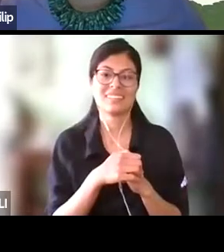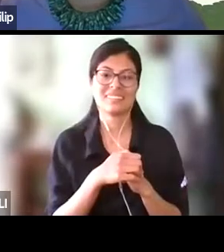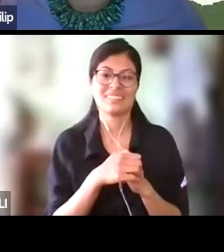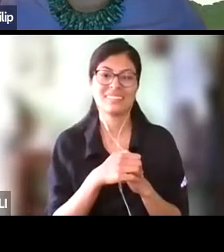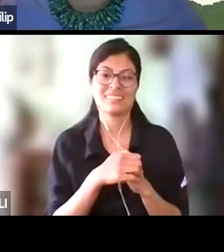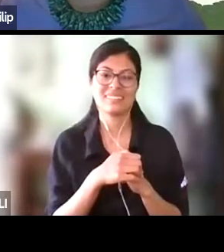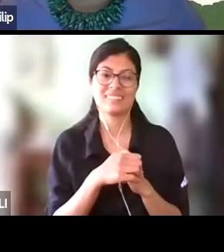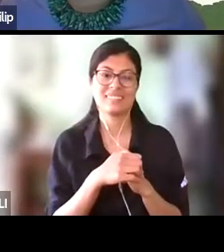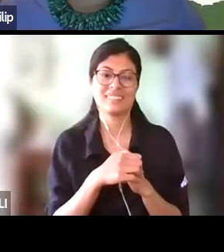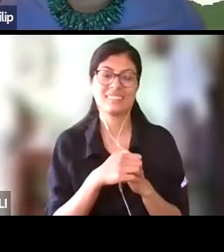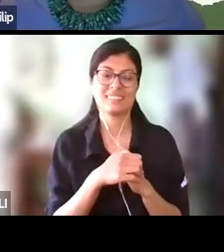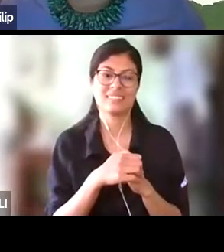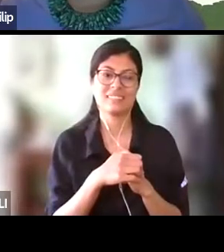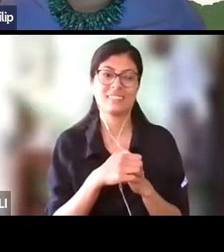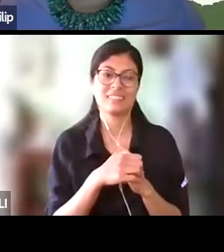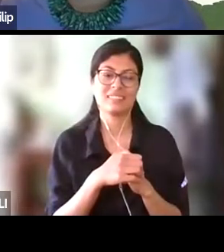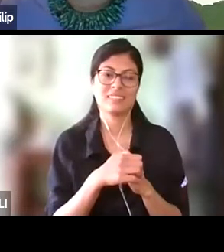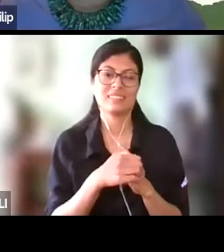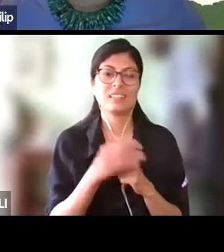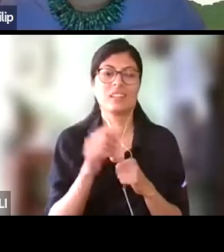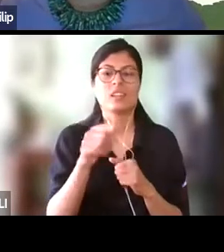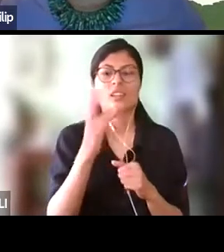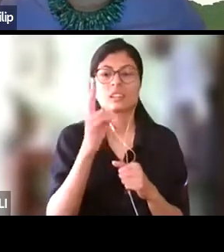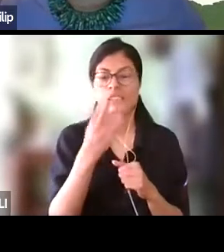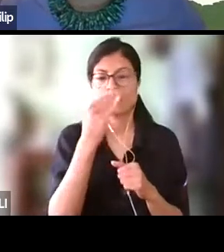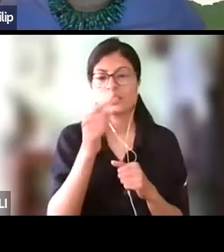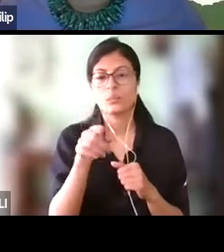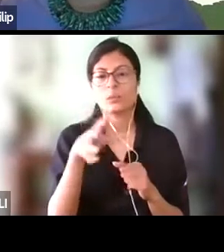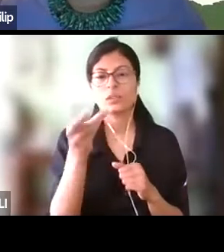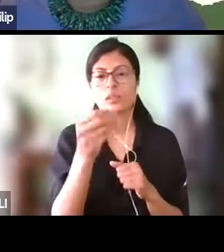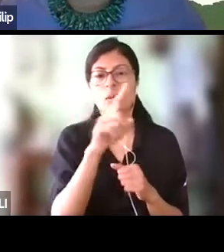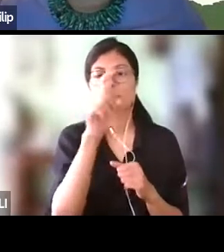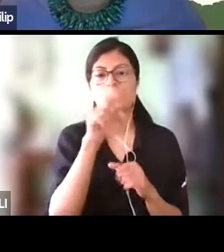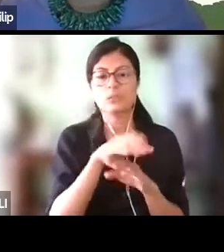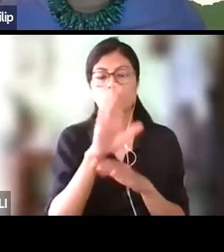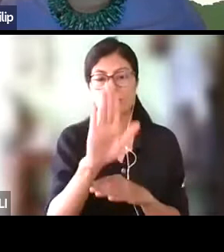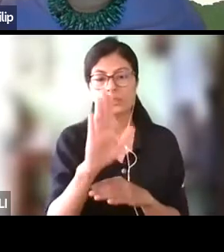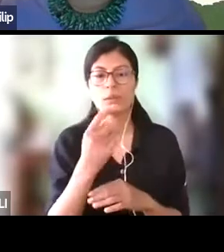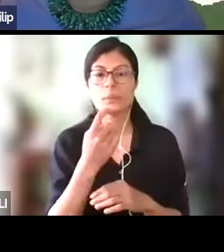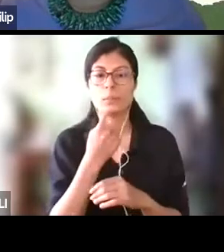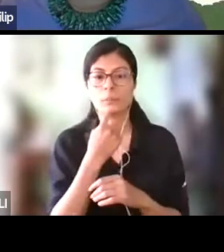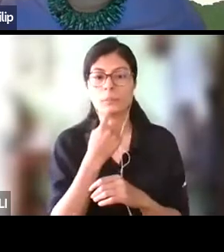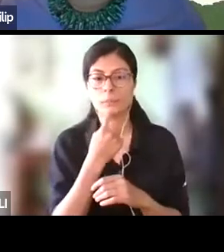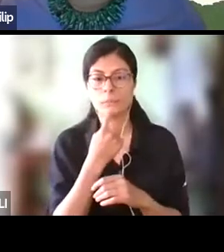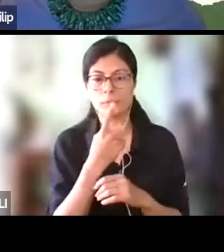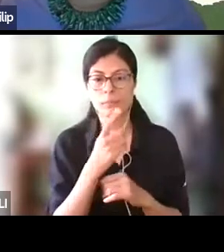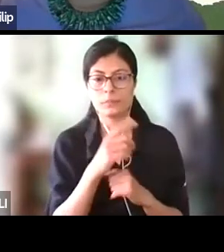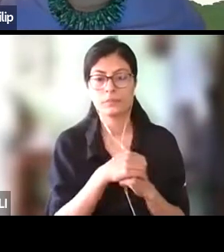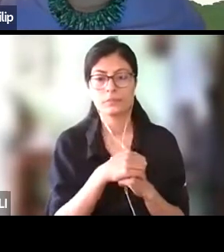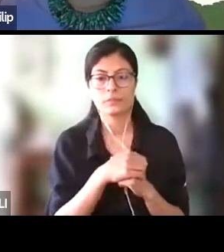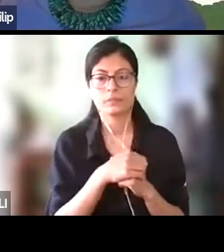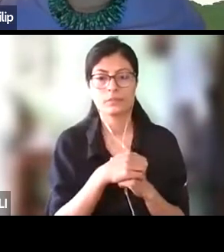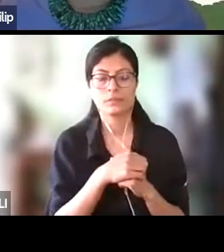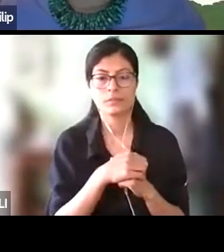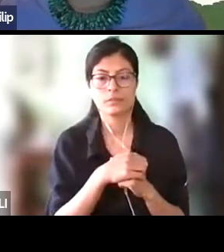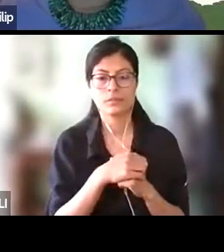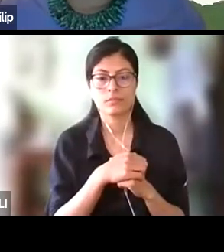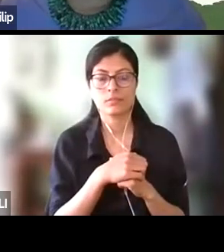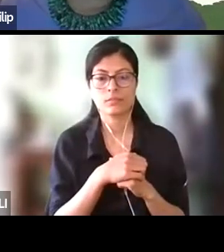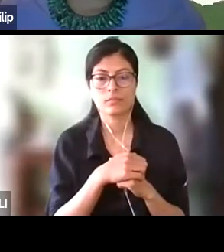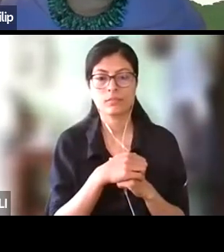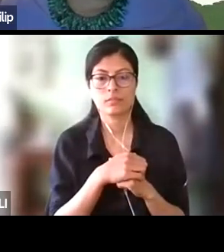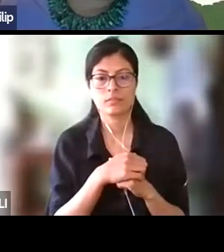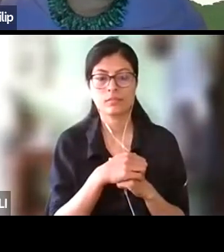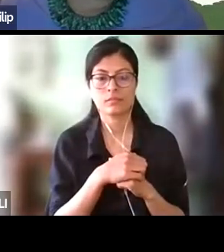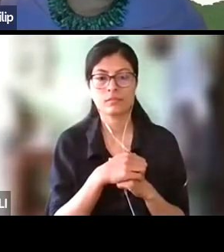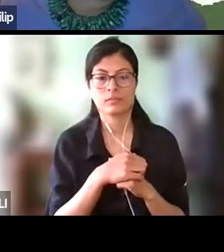from the audience. We're at 12:16, at least 12:16 in my time. So I don't know if